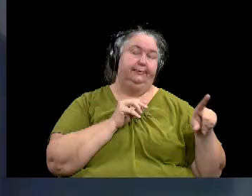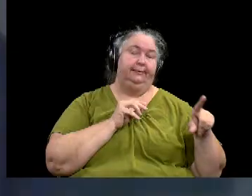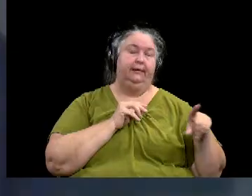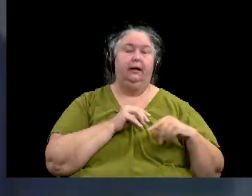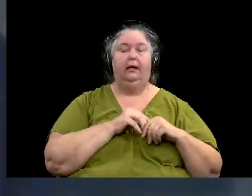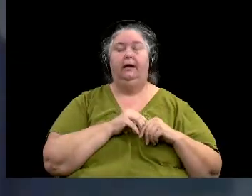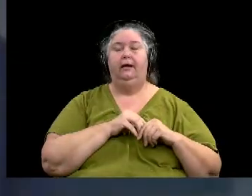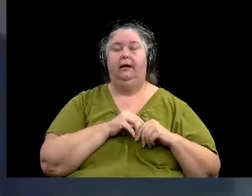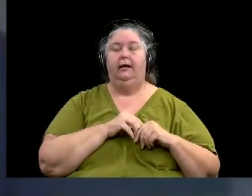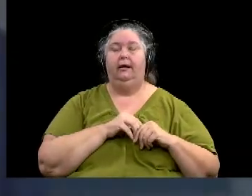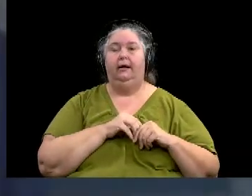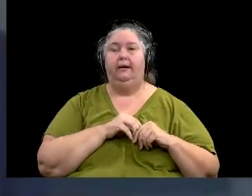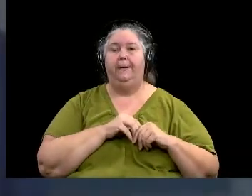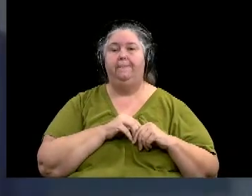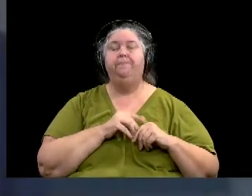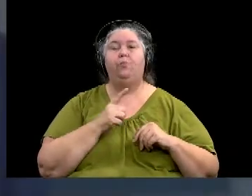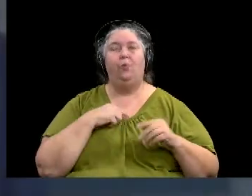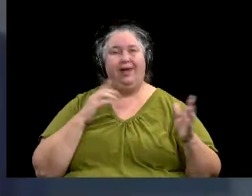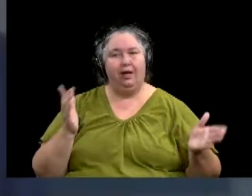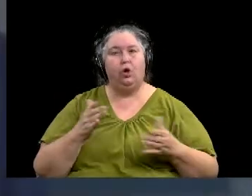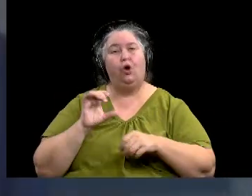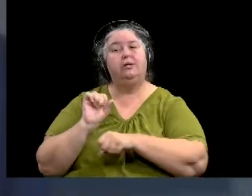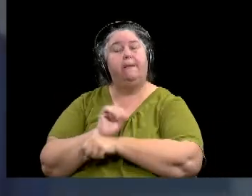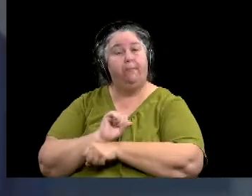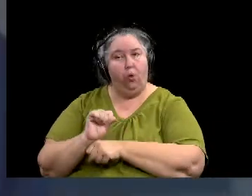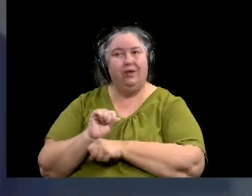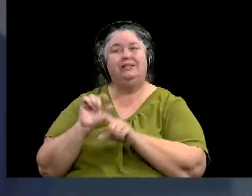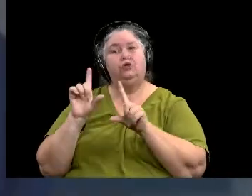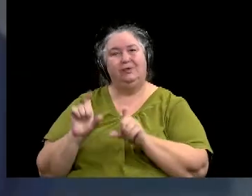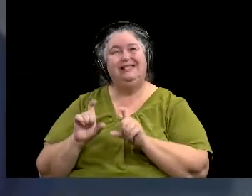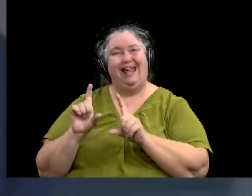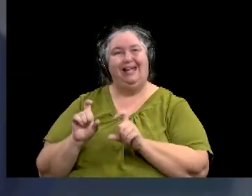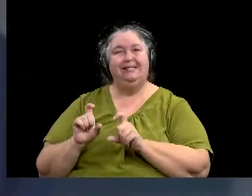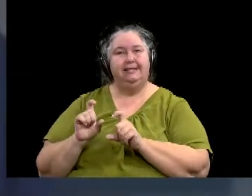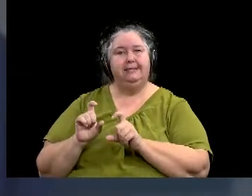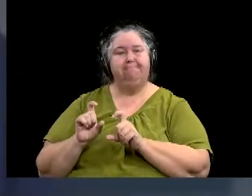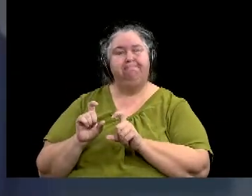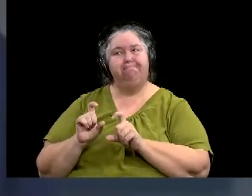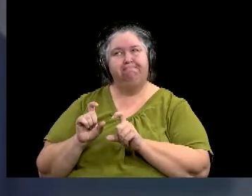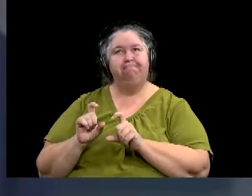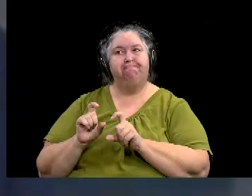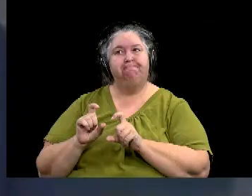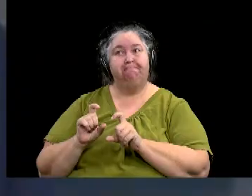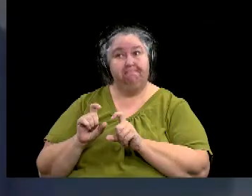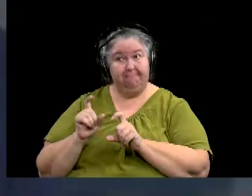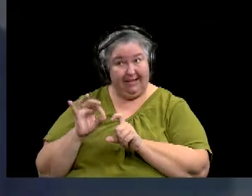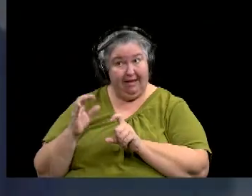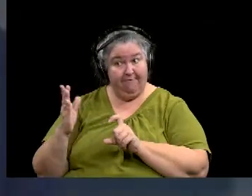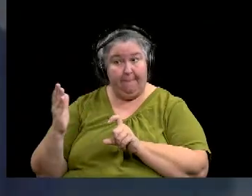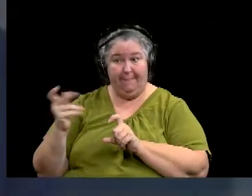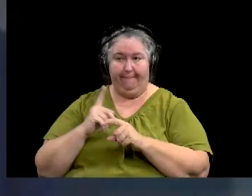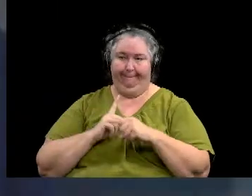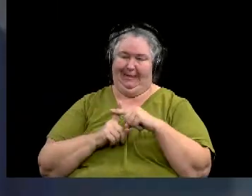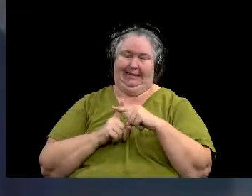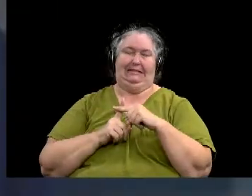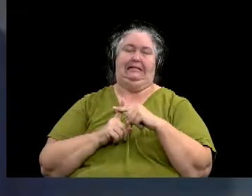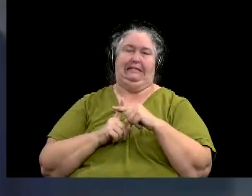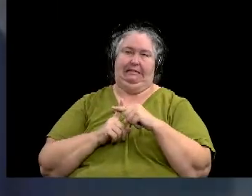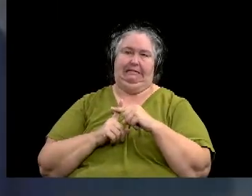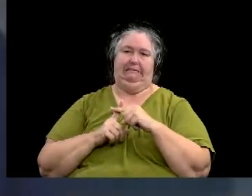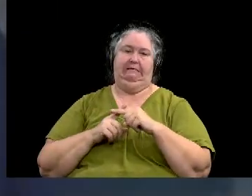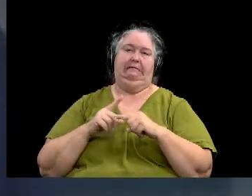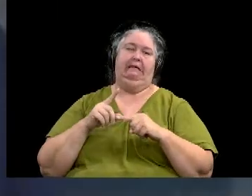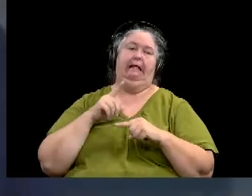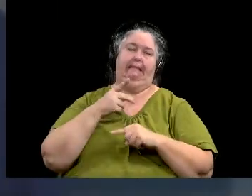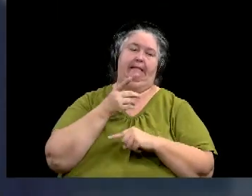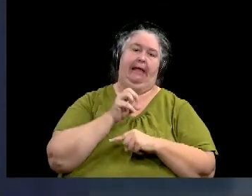to get tested, and if they came back positive, then we had our HR division to help